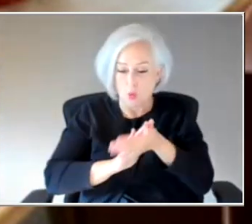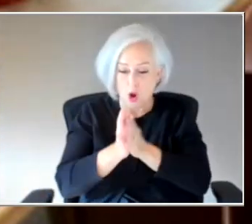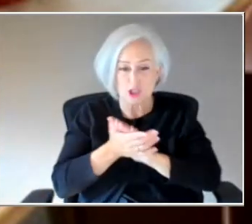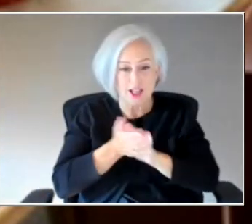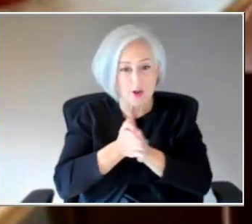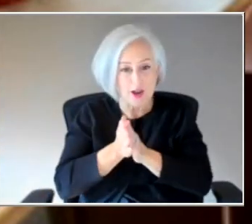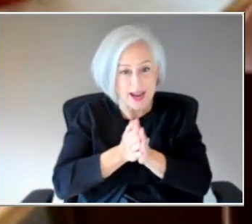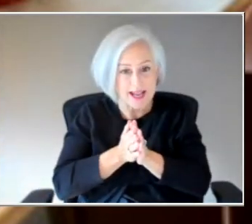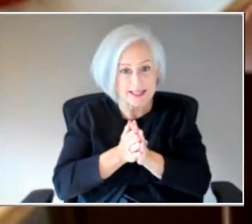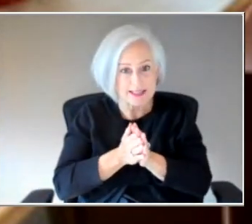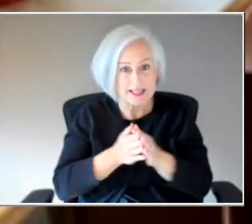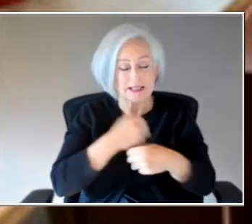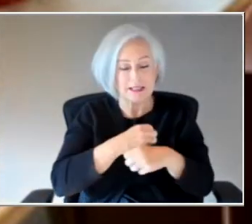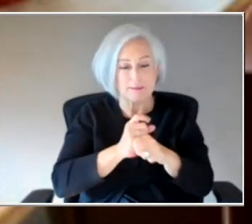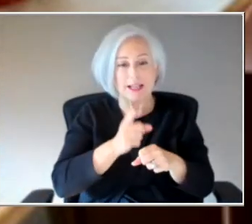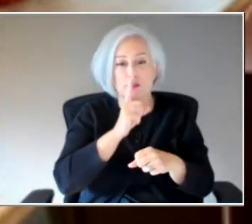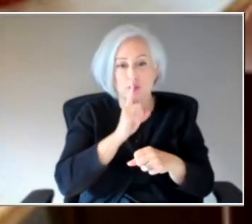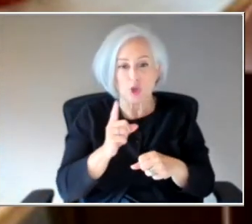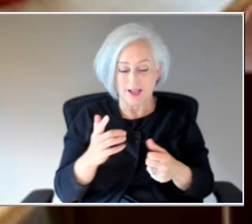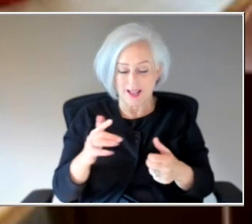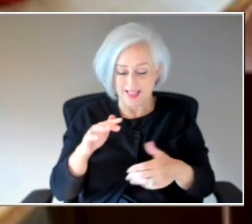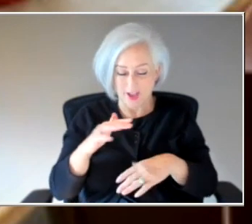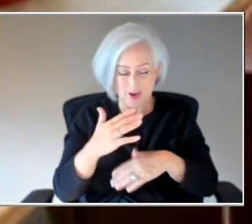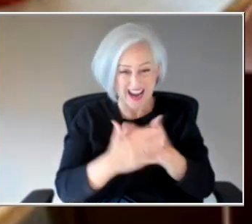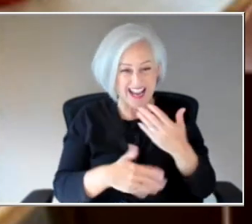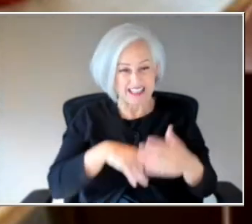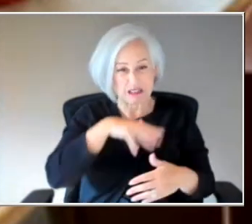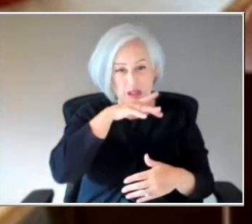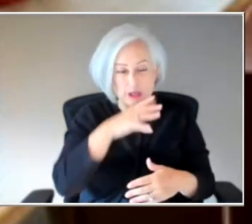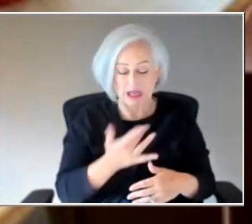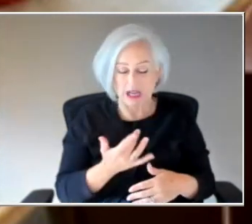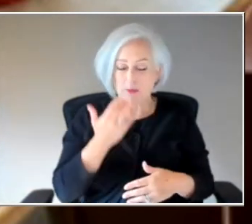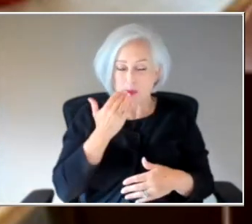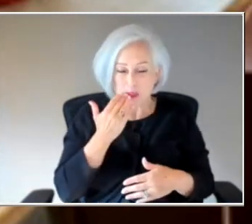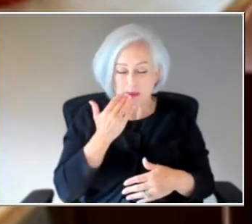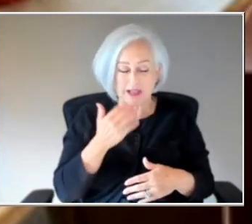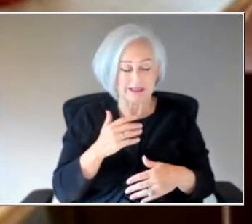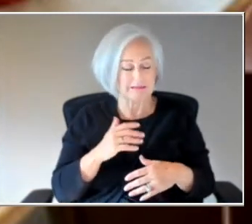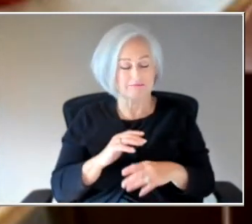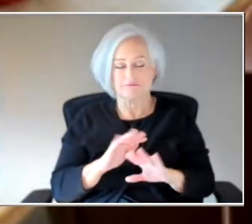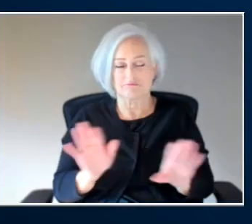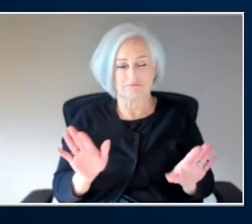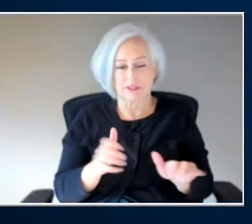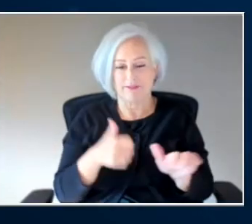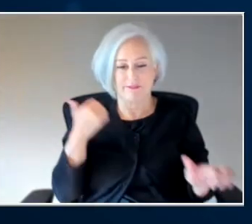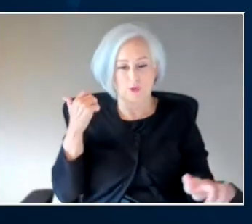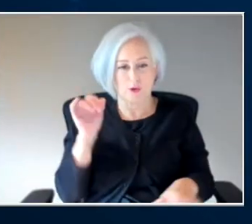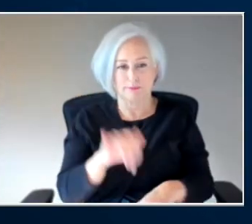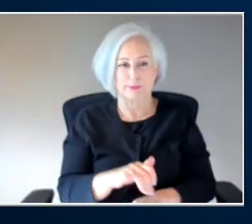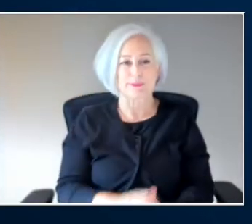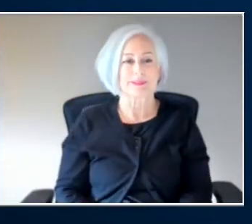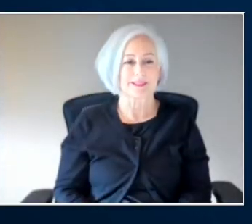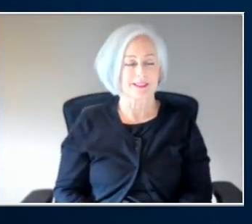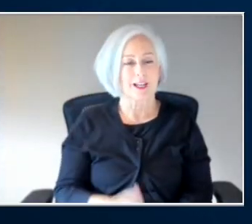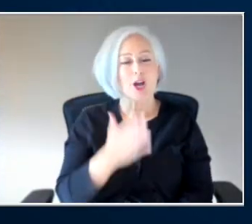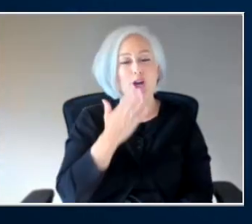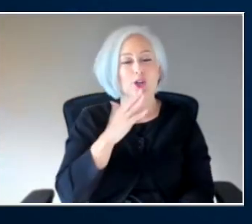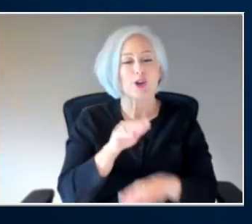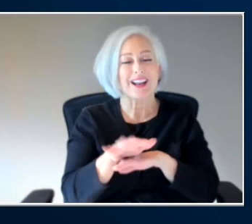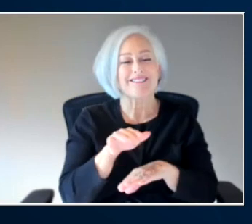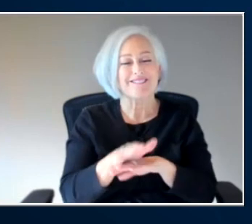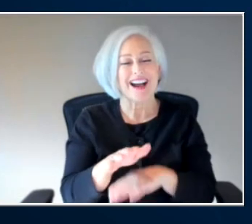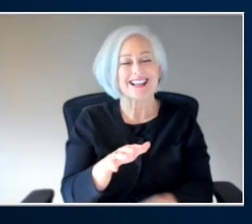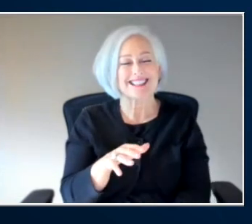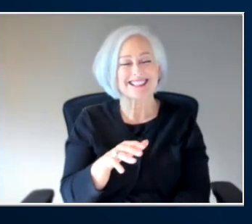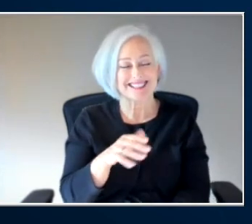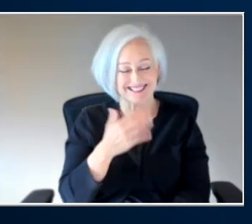of putting hands in their mouth, washing their hands, things of that nature. So. Great advice, Stacey, and you're a great mama bear.